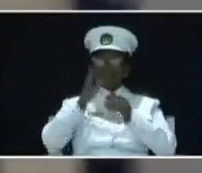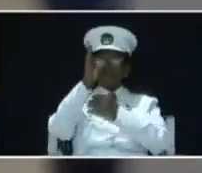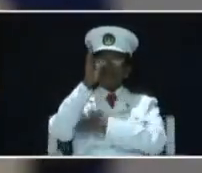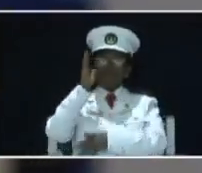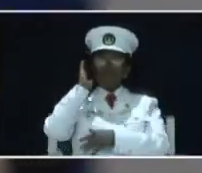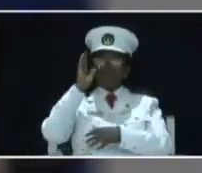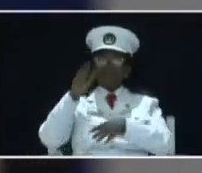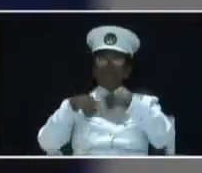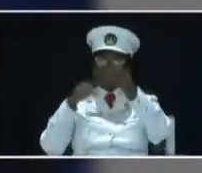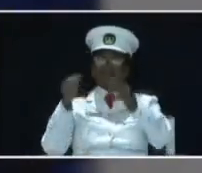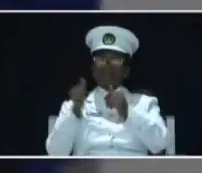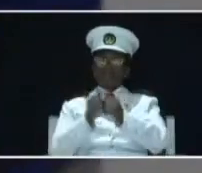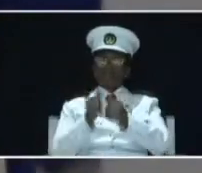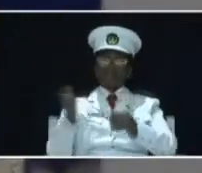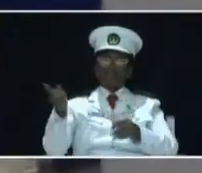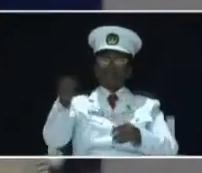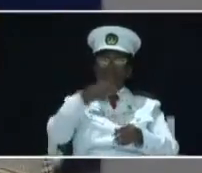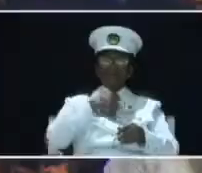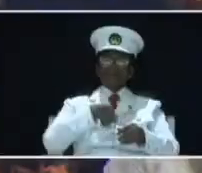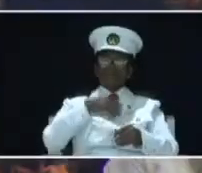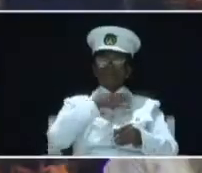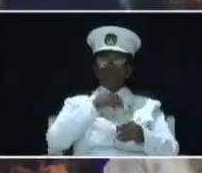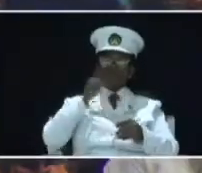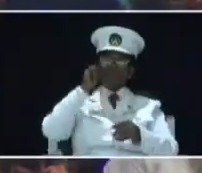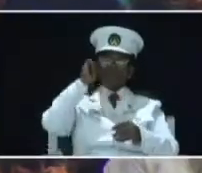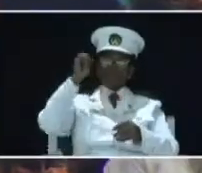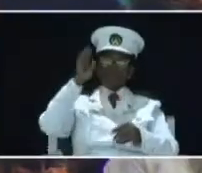And he will be your source.